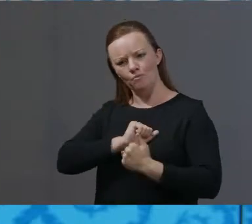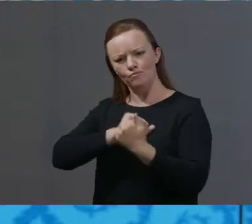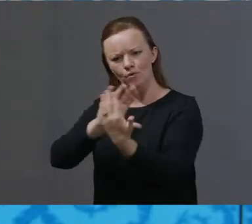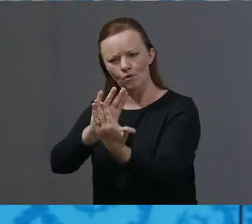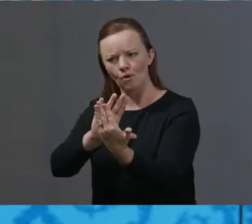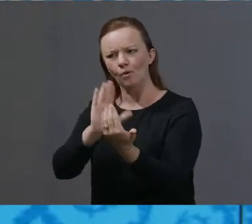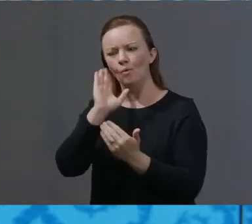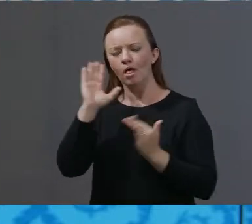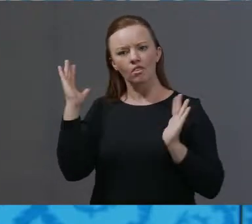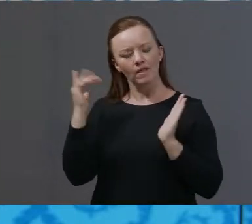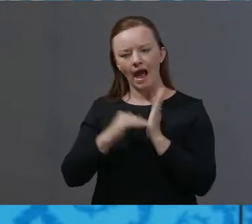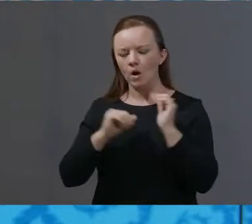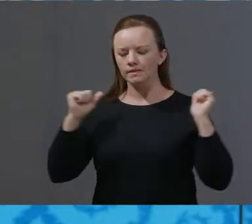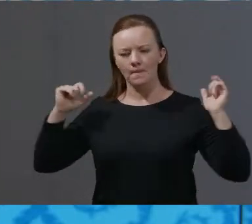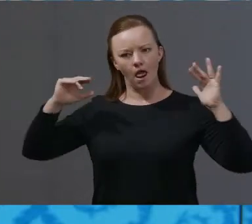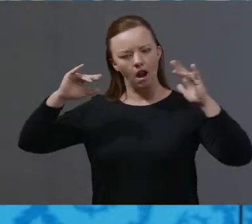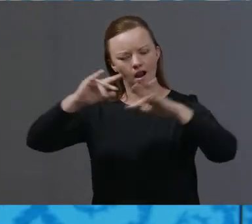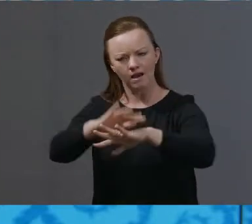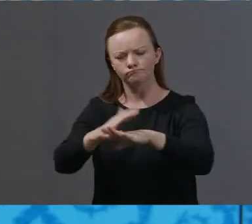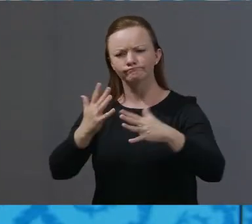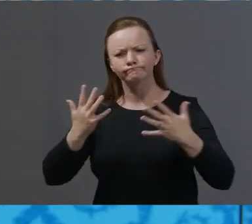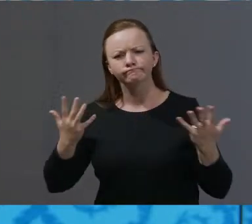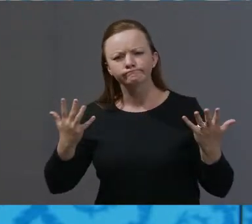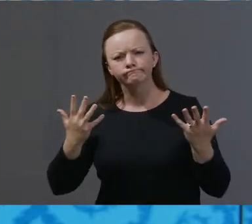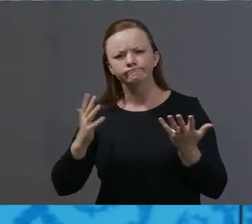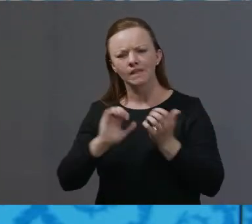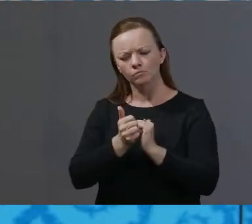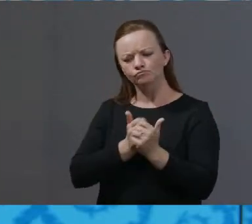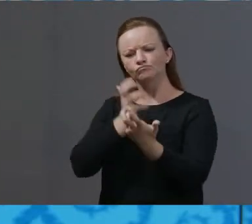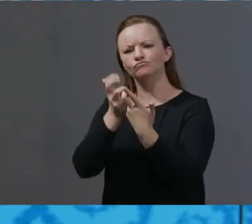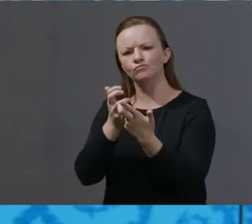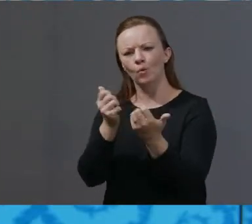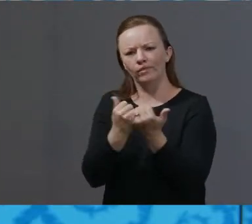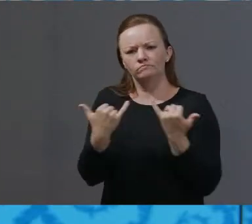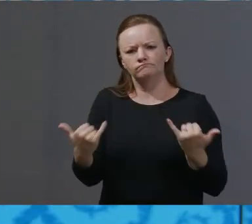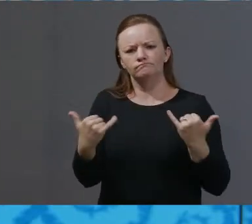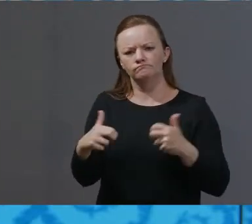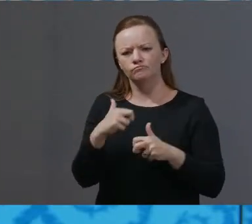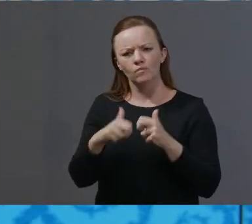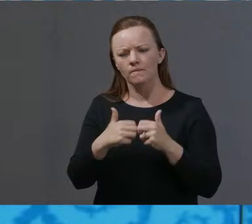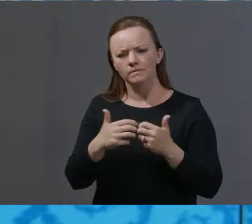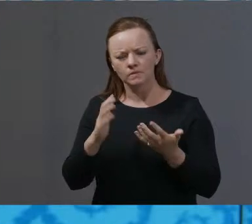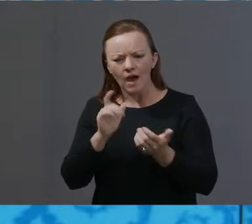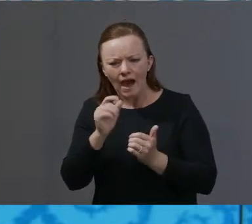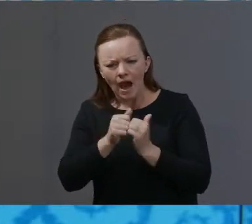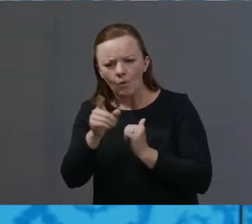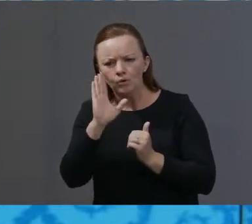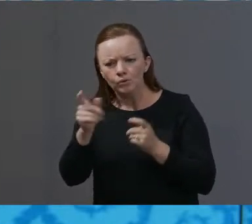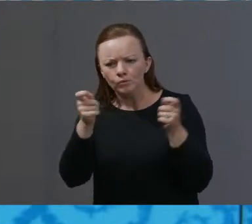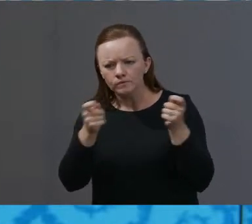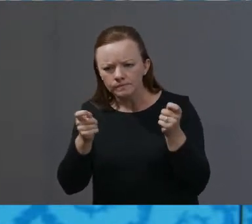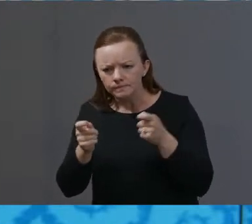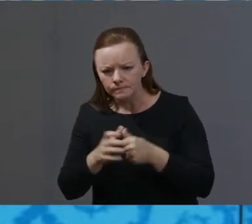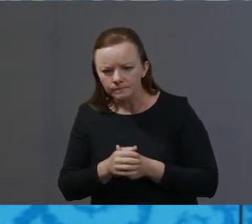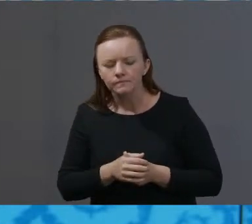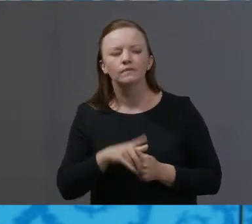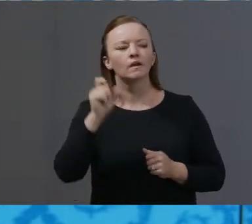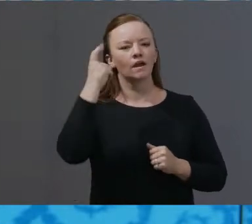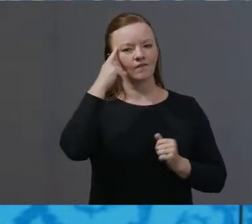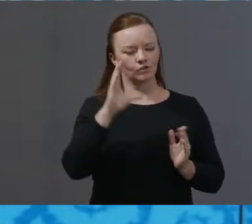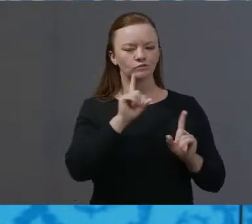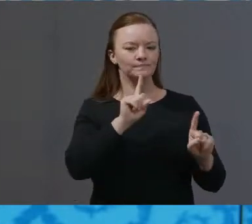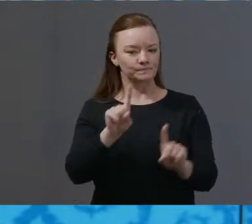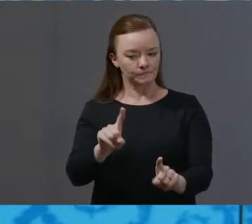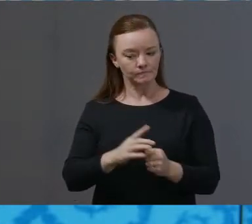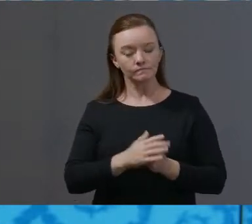does this comport with the problems that we have now, and what are you going to do about it? So my understanding is from